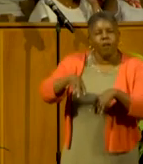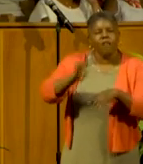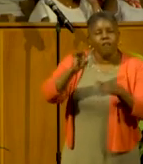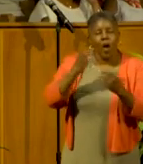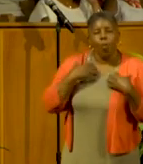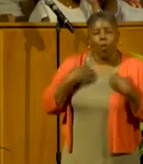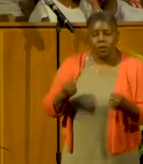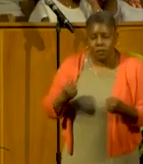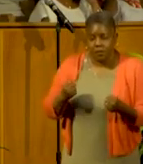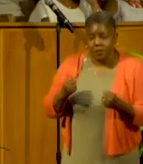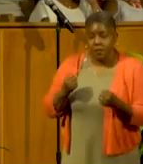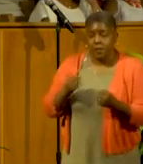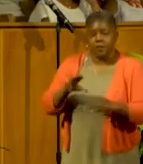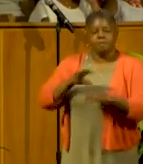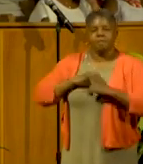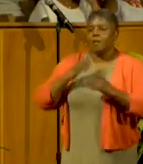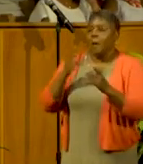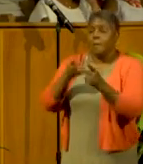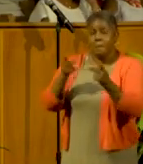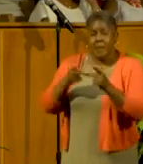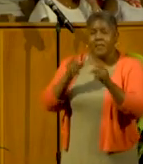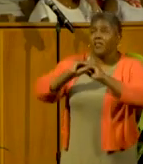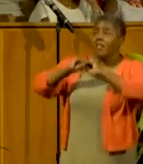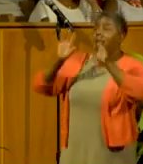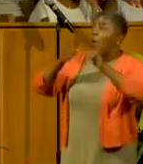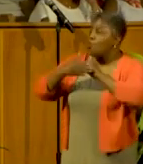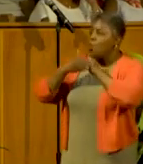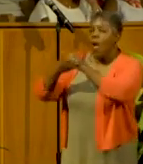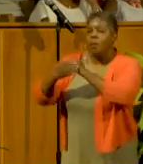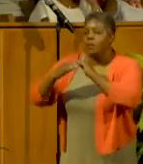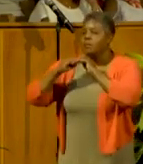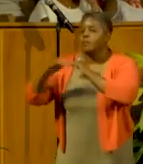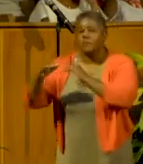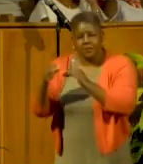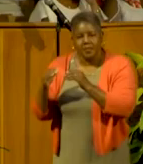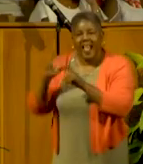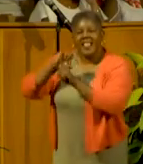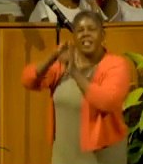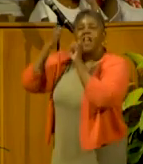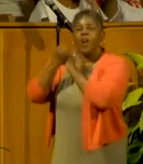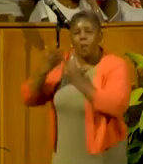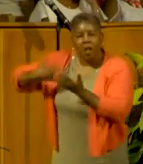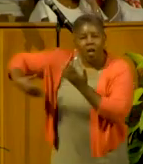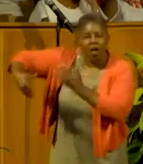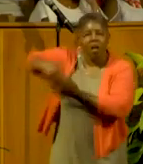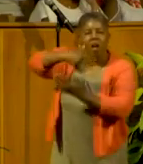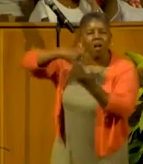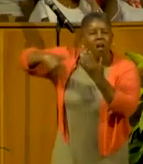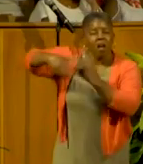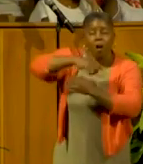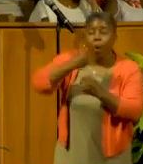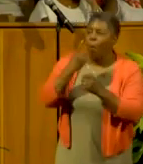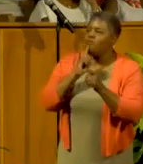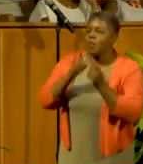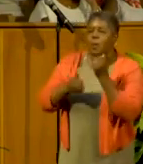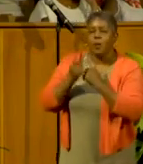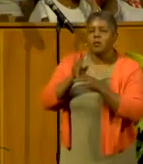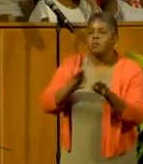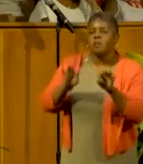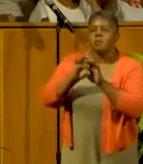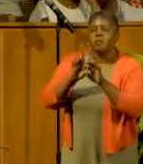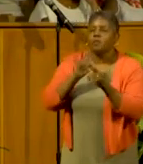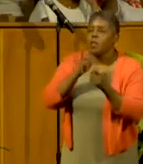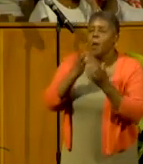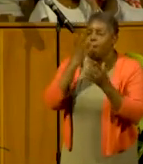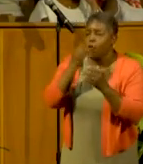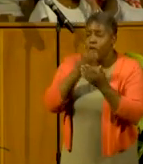And when you secure your place of clarity, you immediately help to sustain positive environments around you. One of the most difficult things to witness is